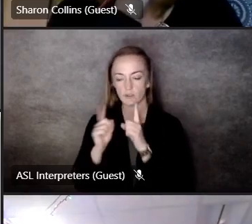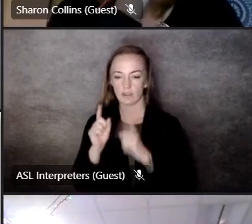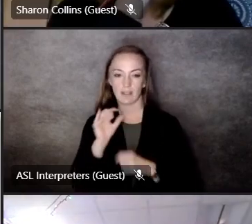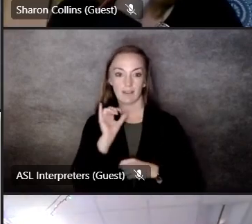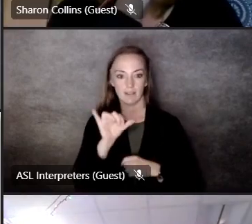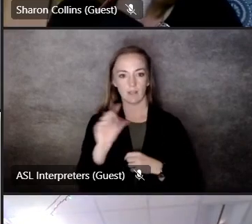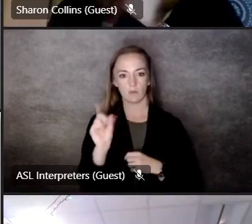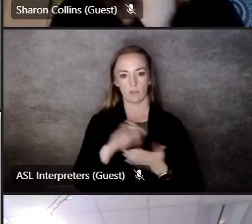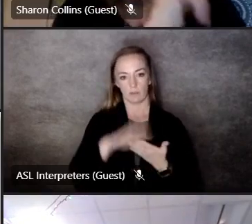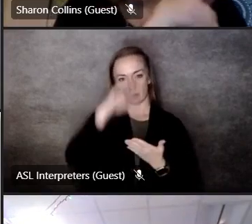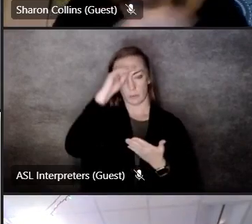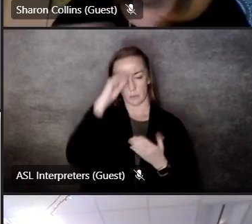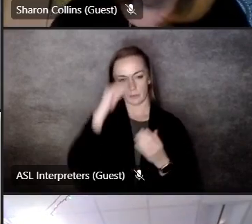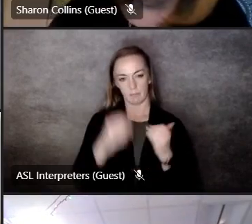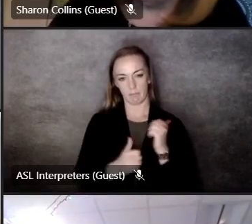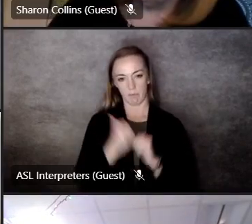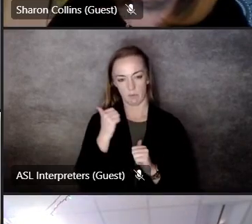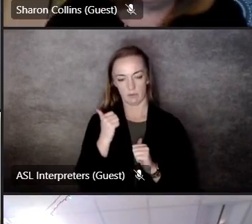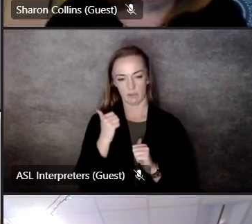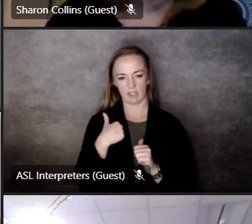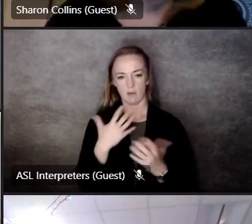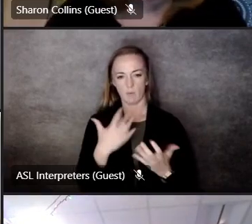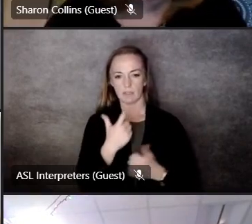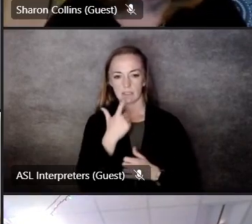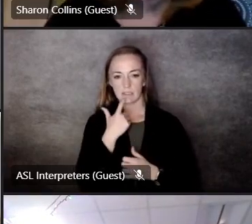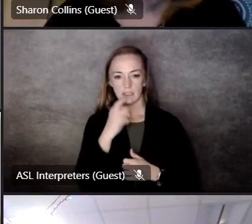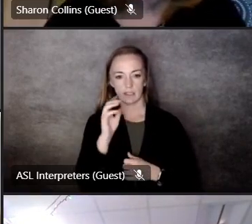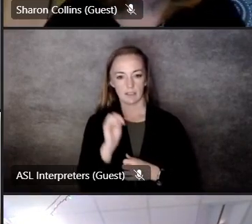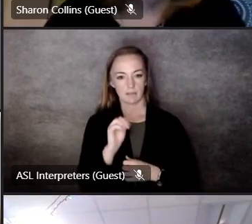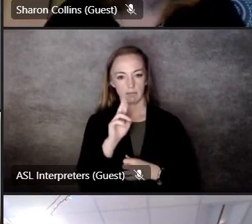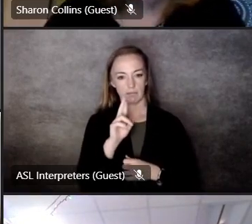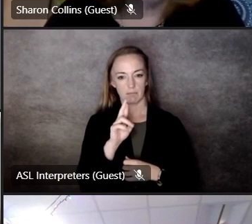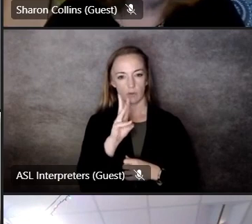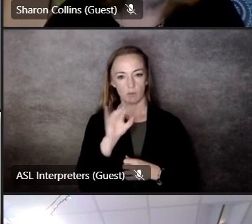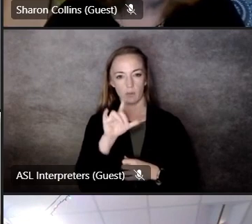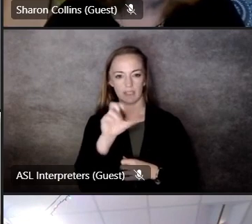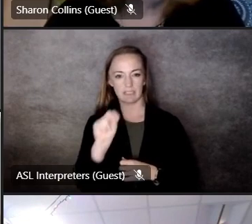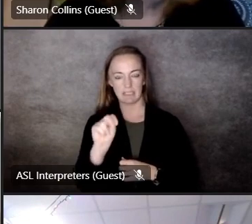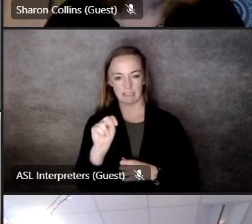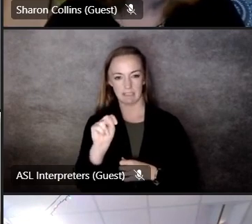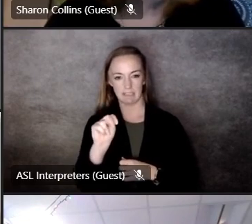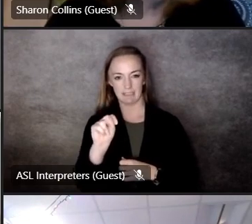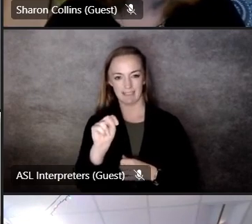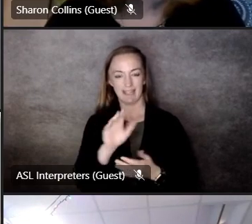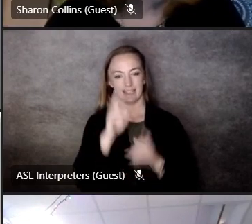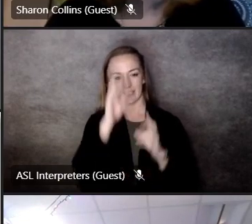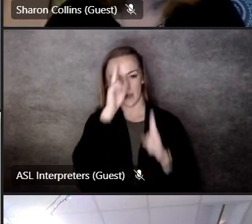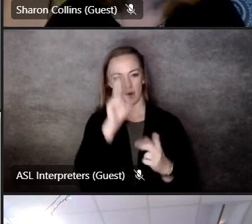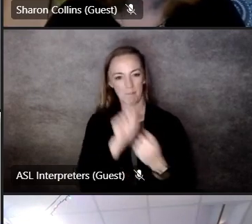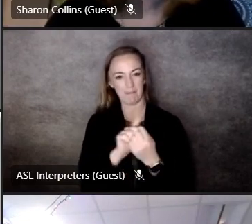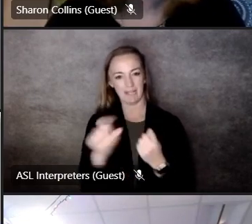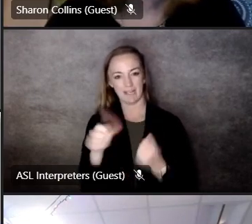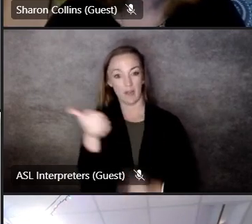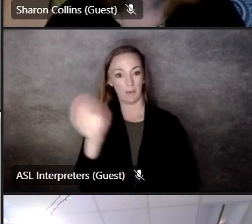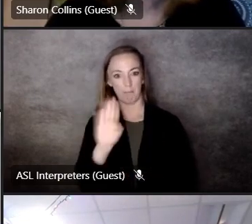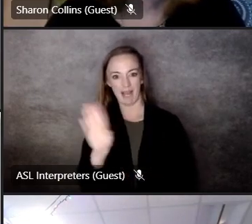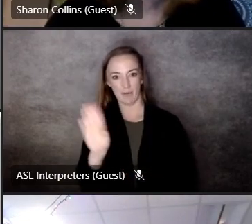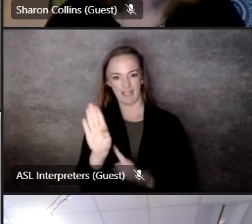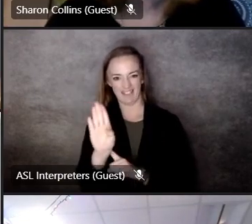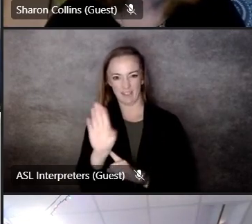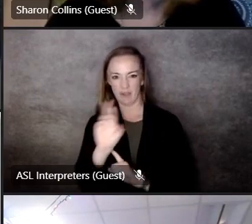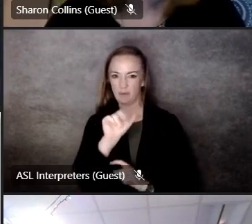I also want to say, Mr. Wilson, it's an honor to meet another Byron, because it rarely happens. And